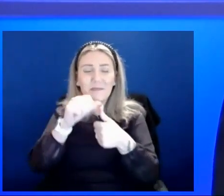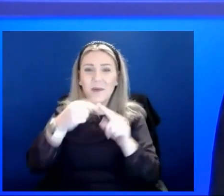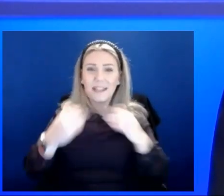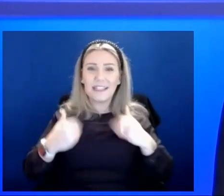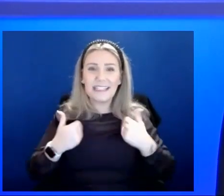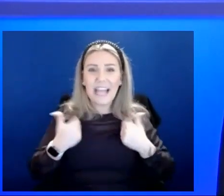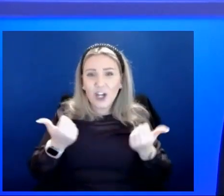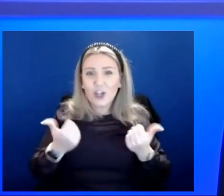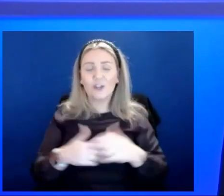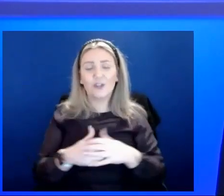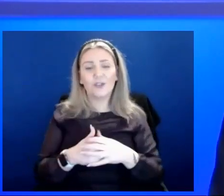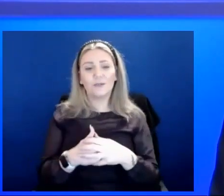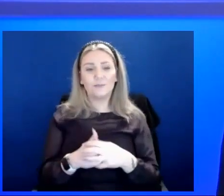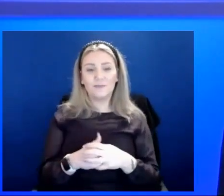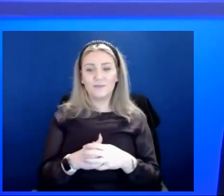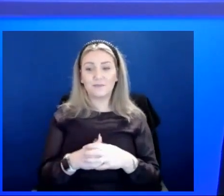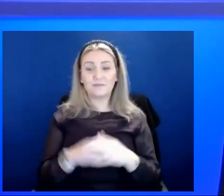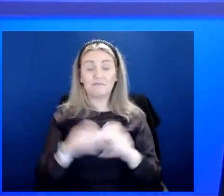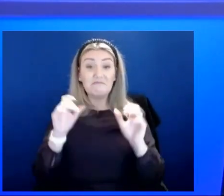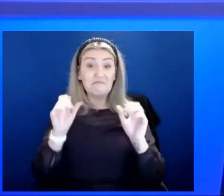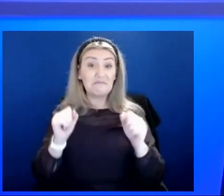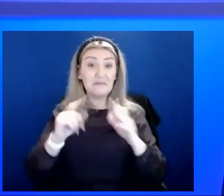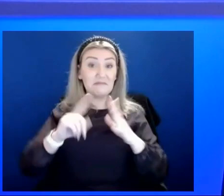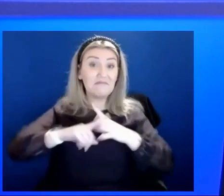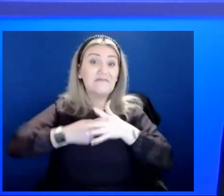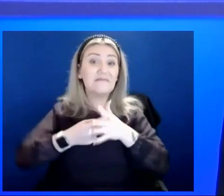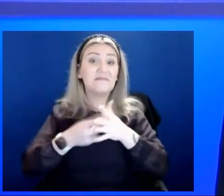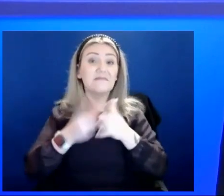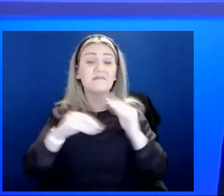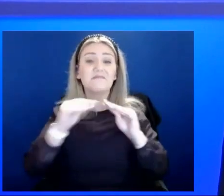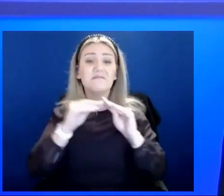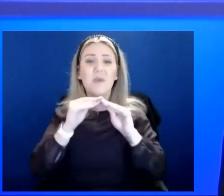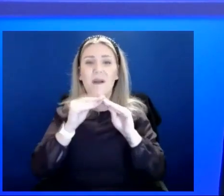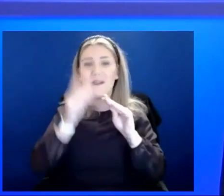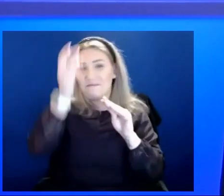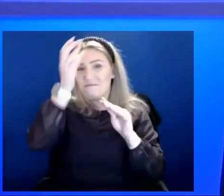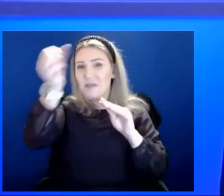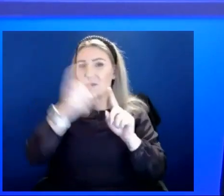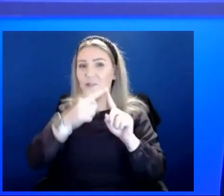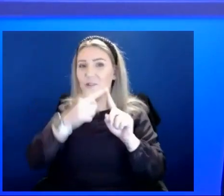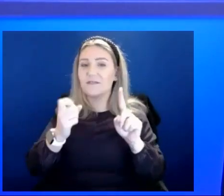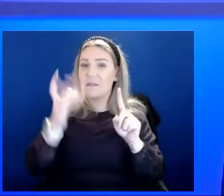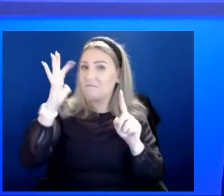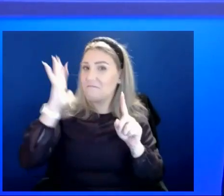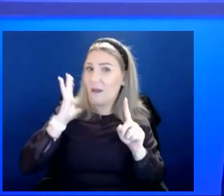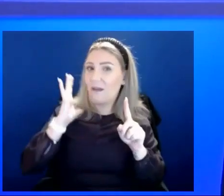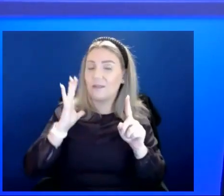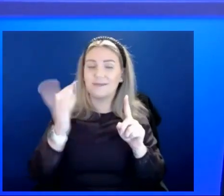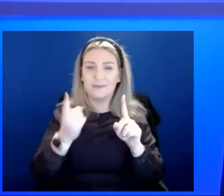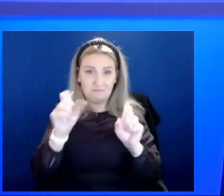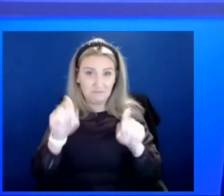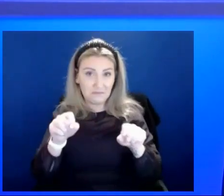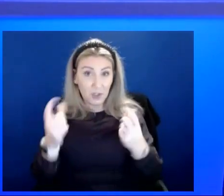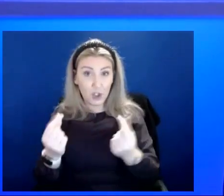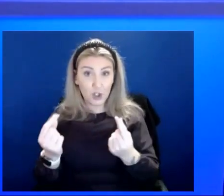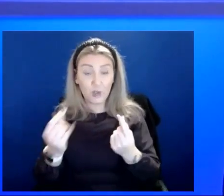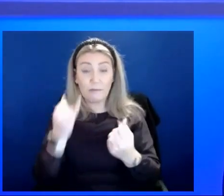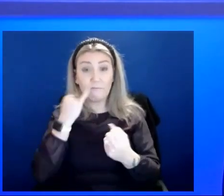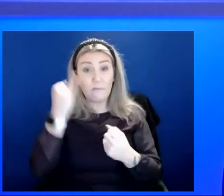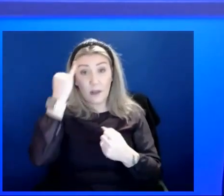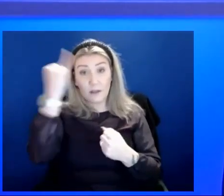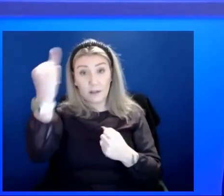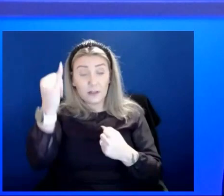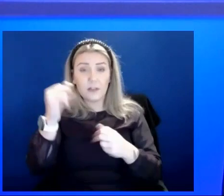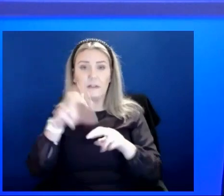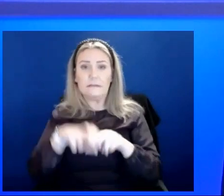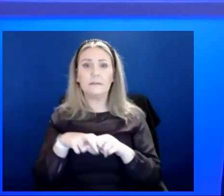can kind of trigger some warm memories from their past. So that's something they can do. The idea of just sitting